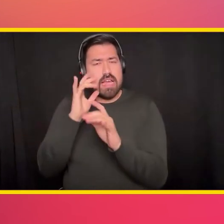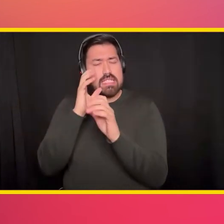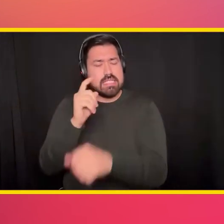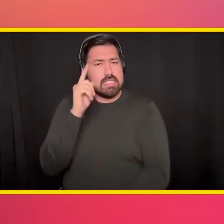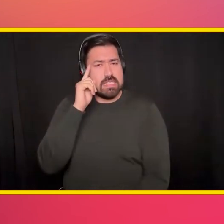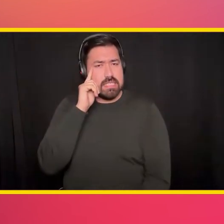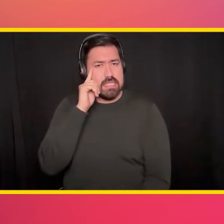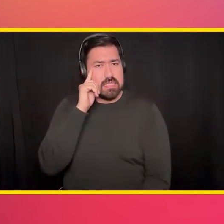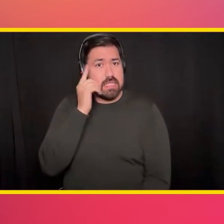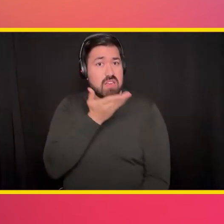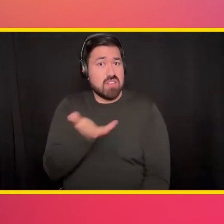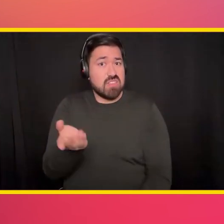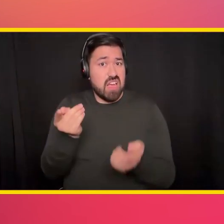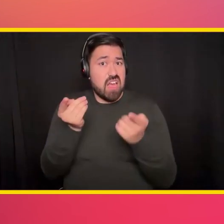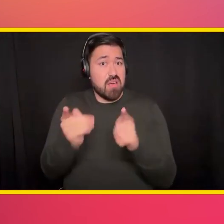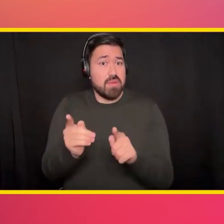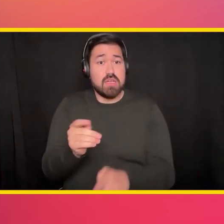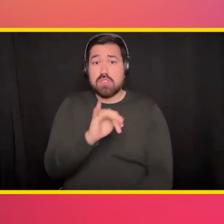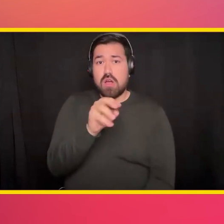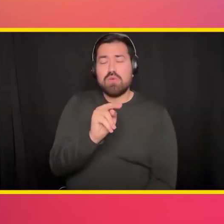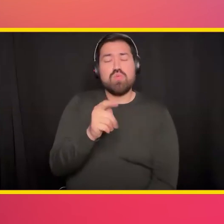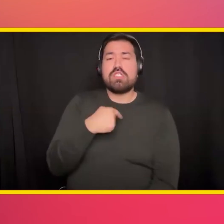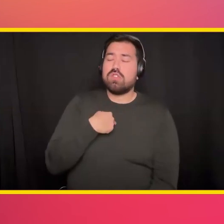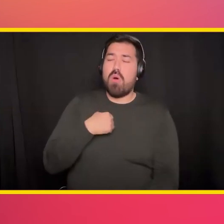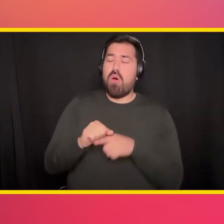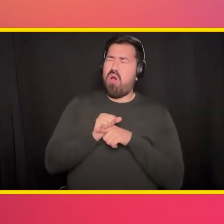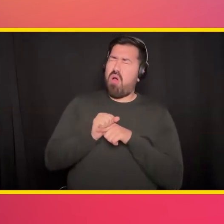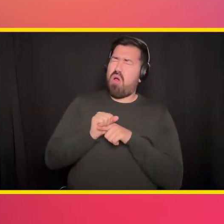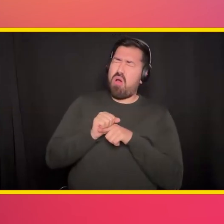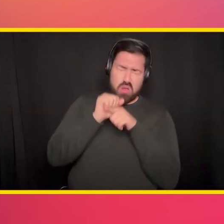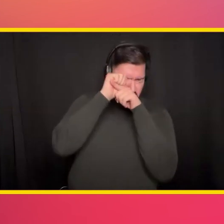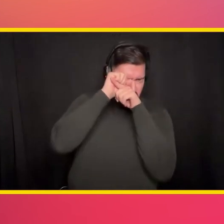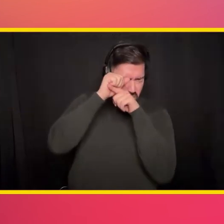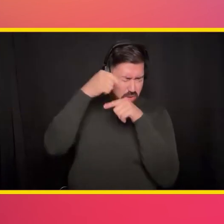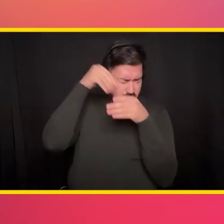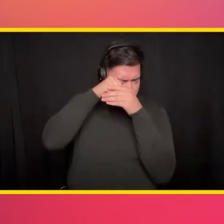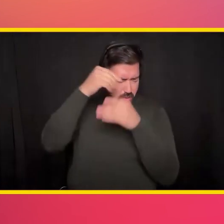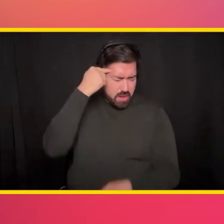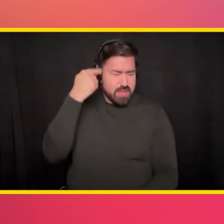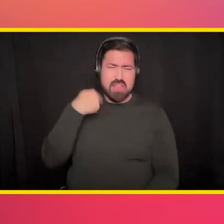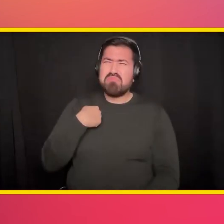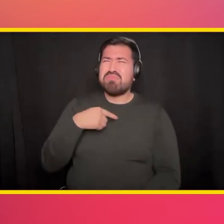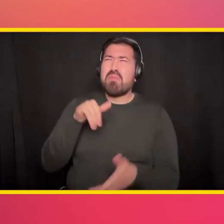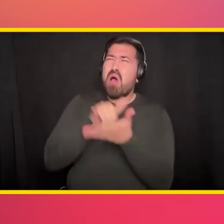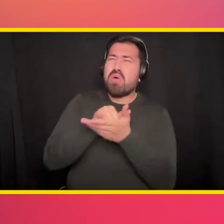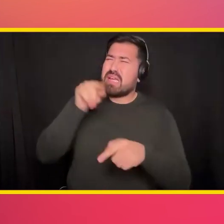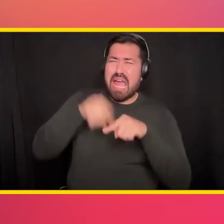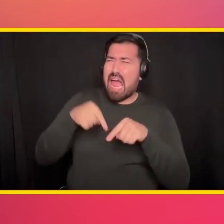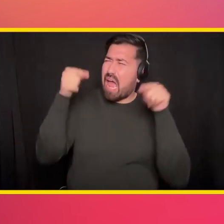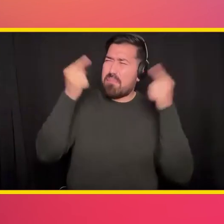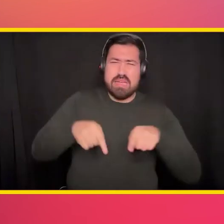we're watching happening. We're so conditioned in our democracy after 250 years to say, well, that can't happen here, Yeah, you right?